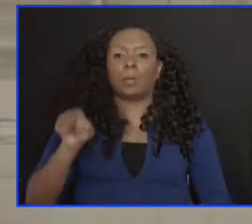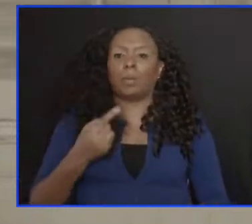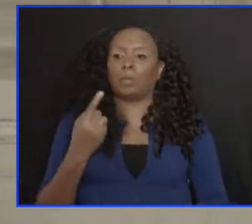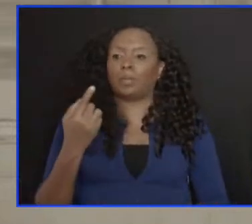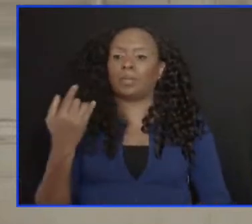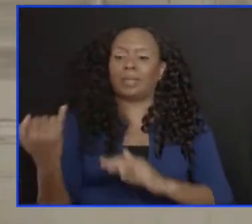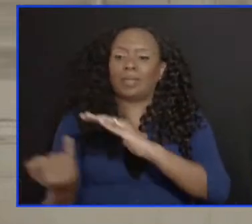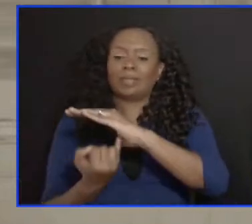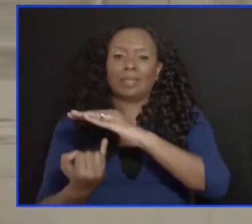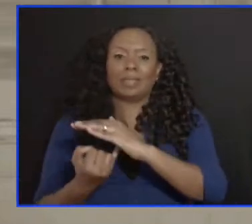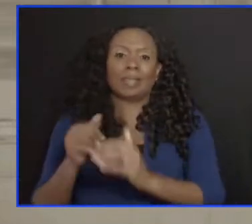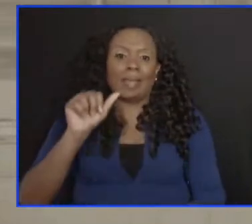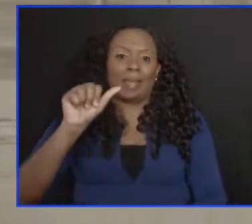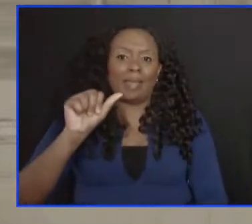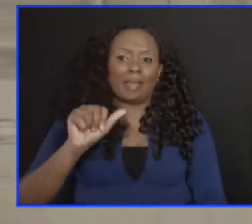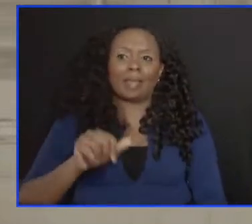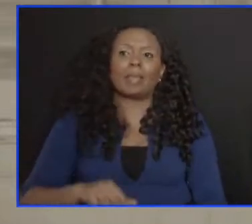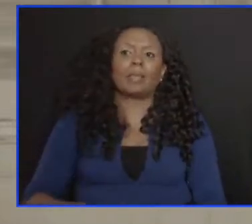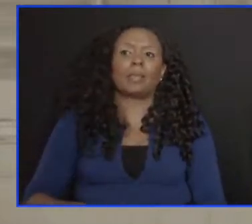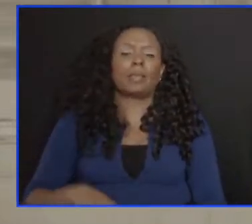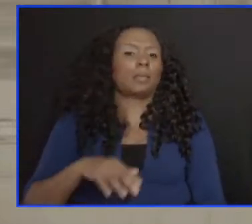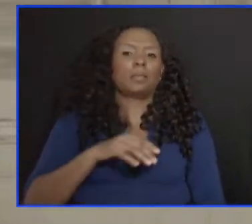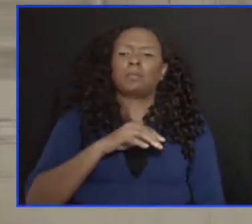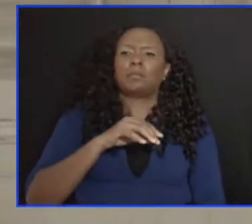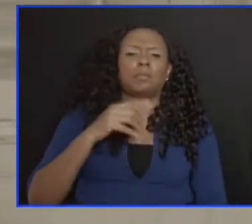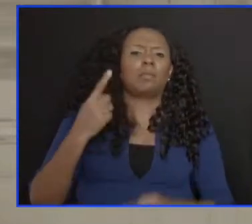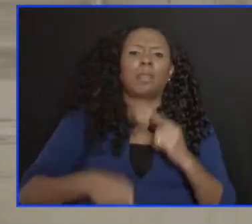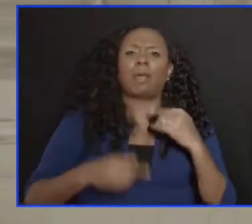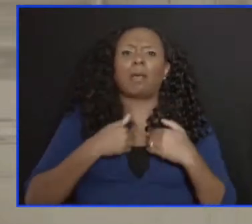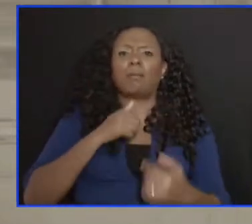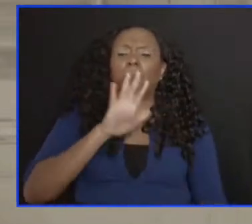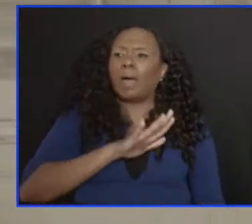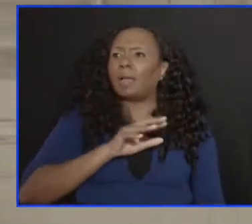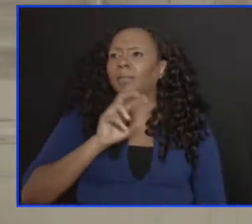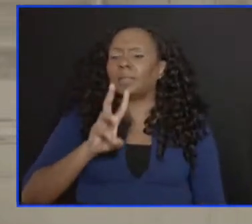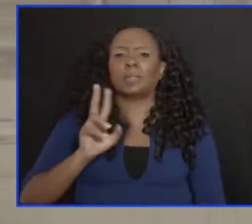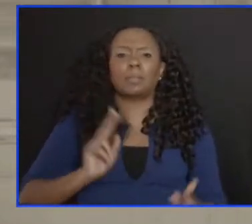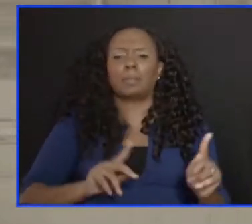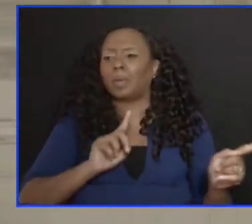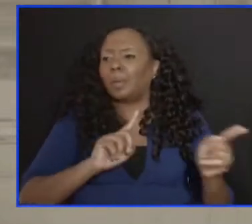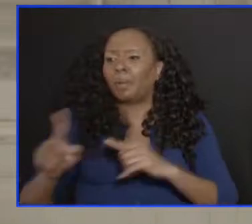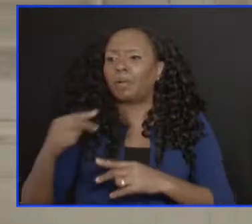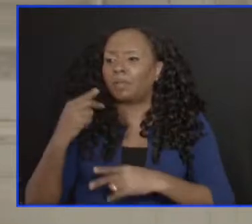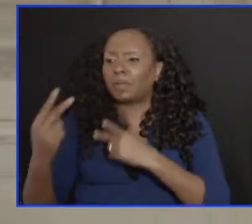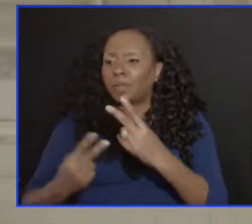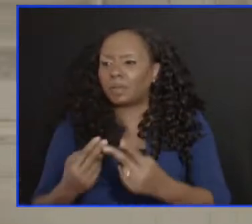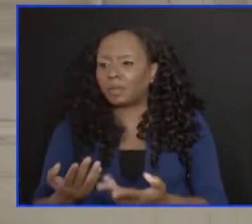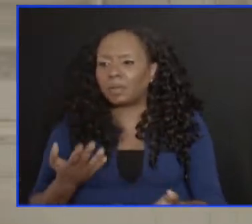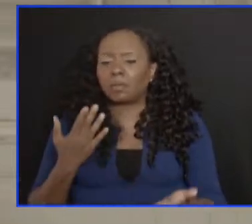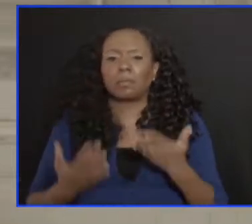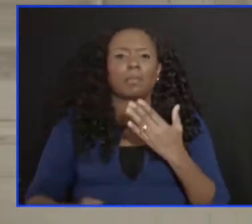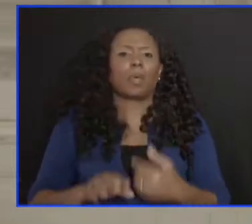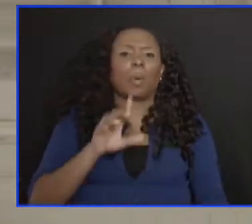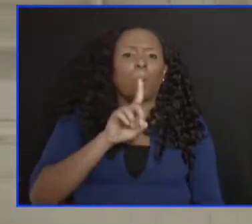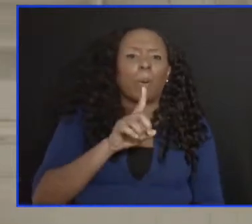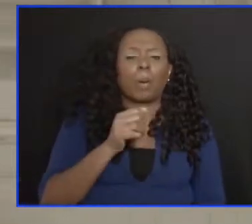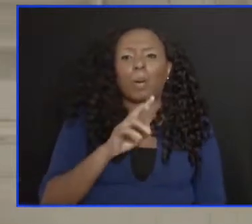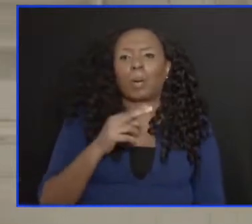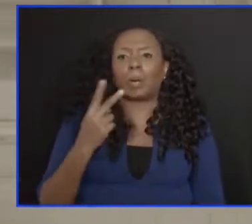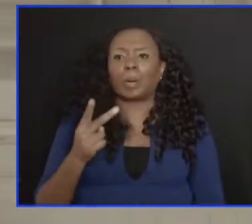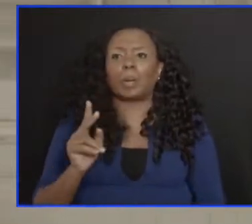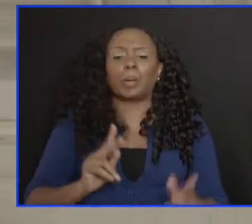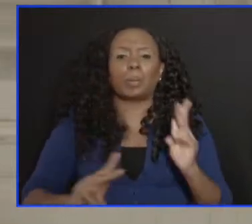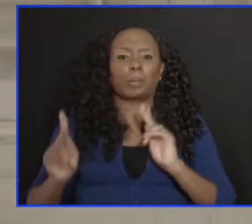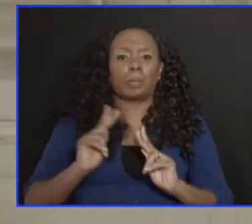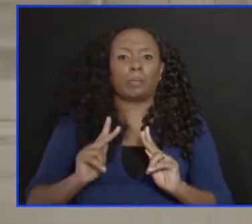will be contacted, so we're not bringing 5 and 6 individuals at a time, but certainly 1 or 2 individuals who can be identified by the family